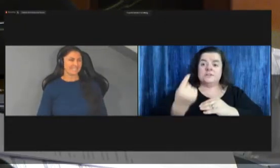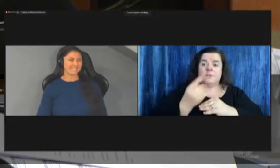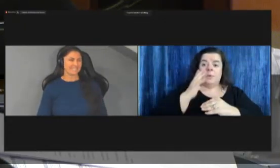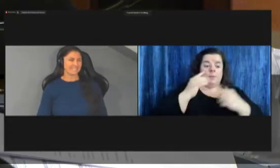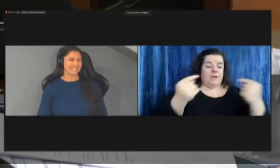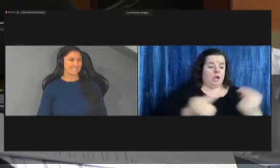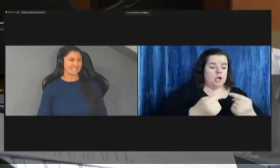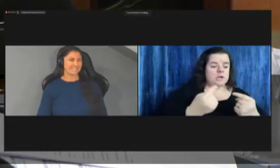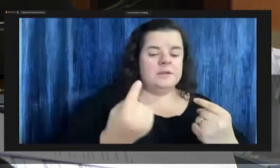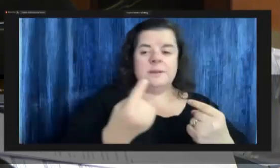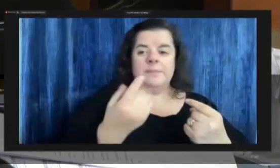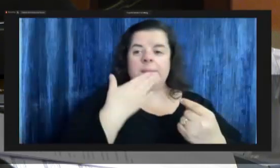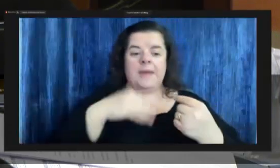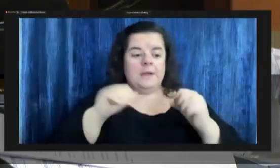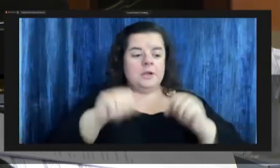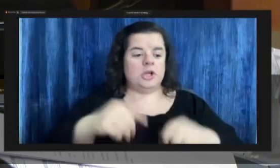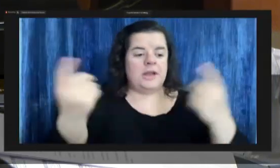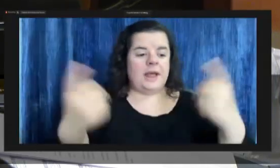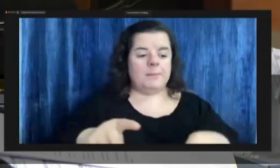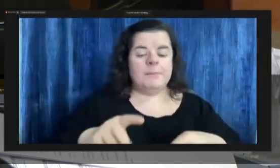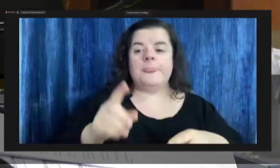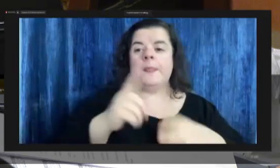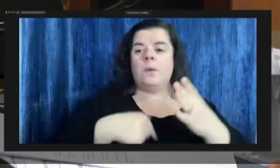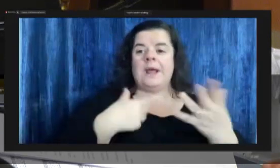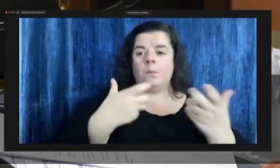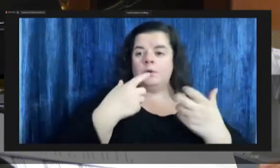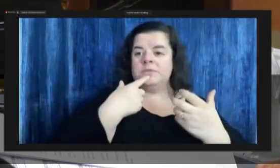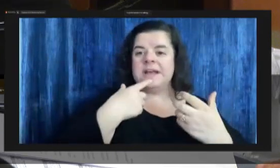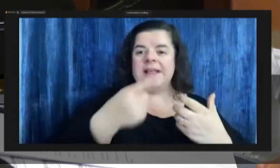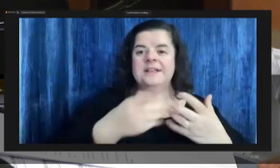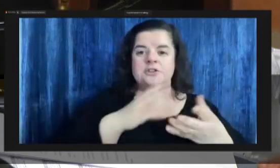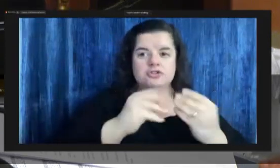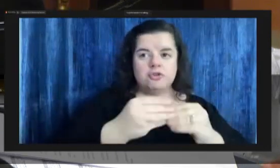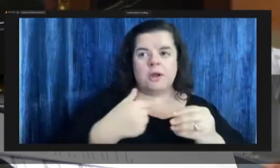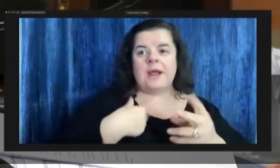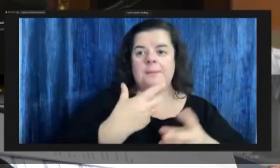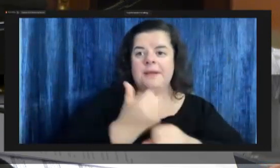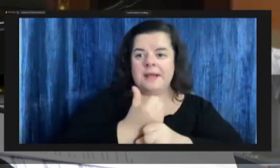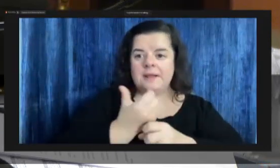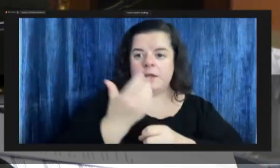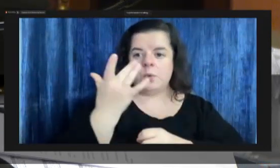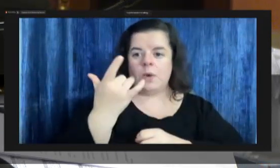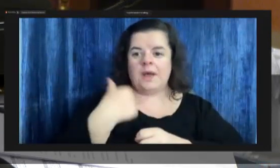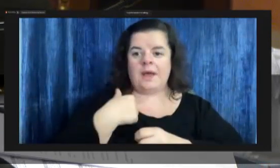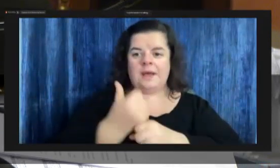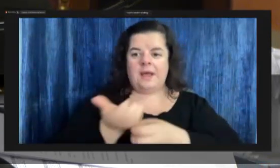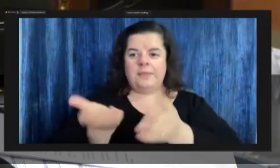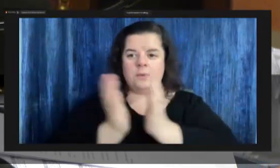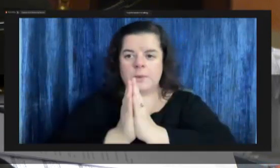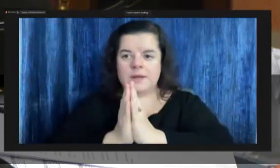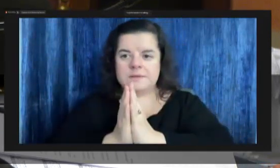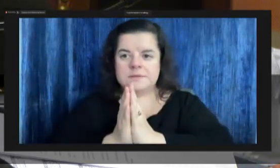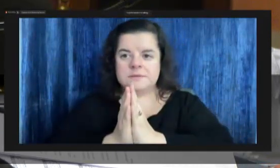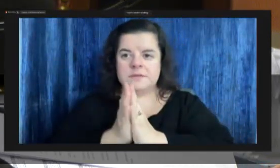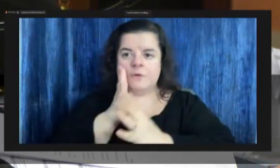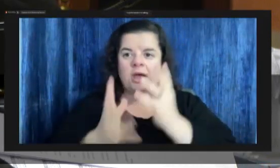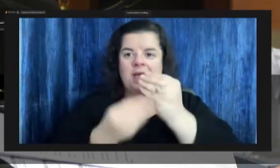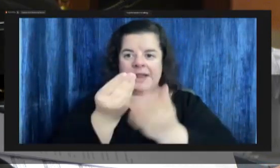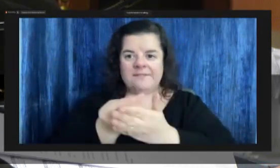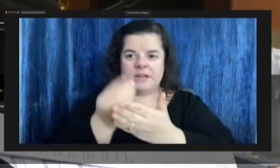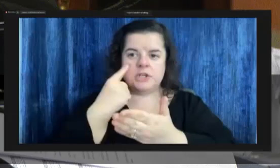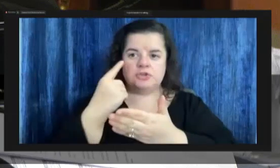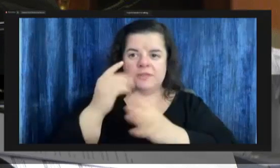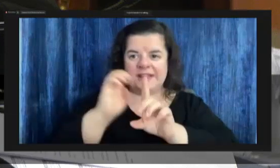happen. But what I would say is, I mean, these are stories I'm getting, and this is why I've gotten the request to add funding to the elevators.